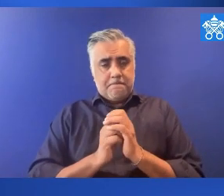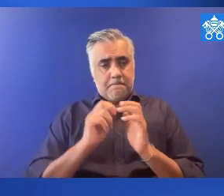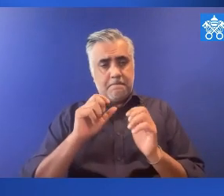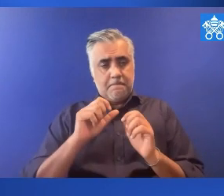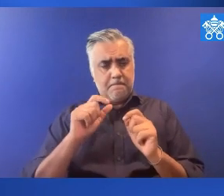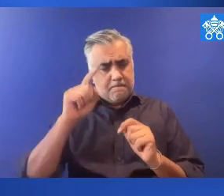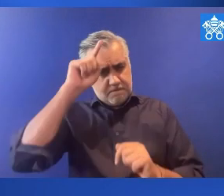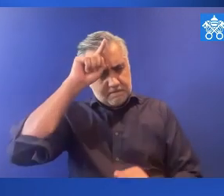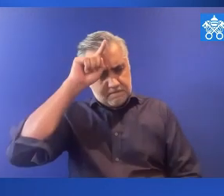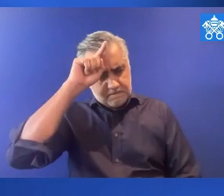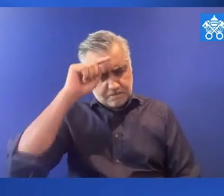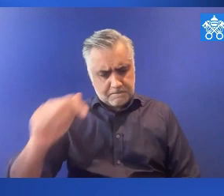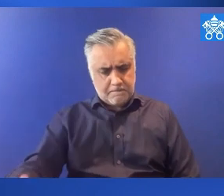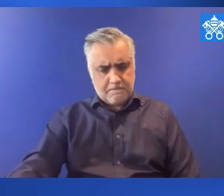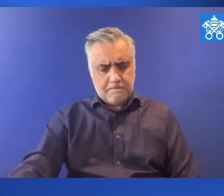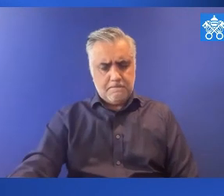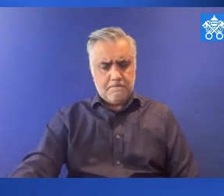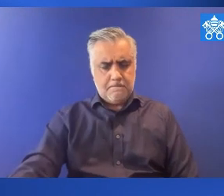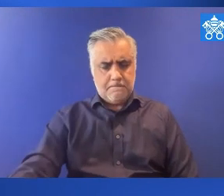Lesung aus dem Buch der Psalmen.